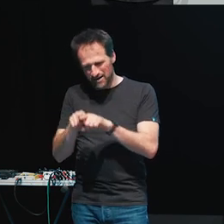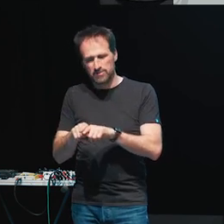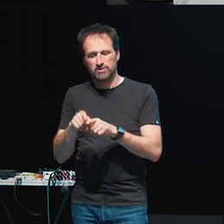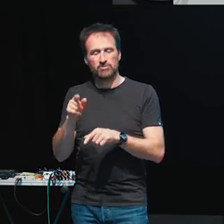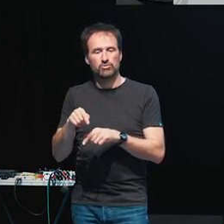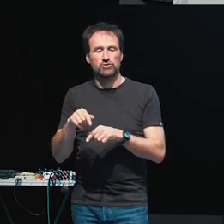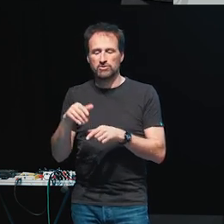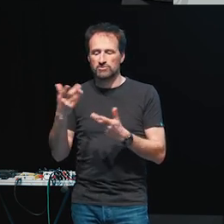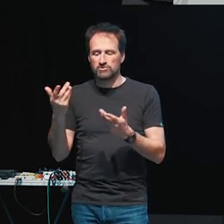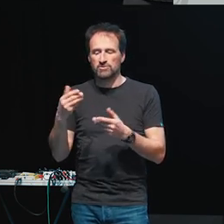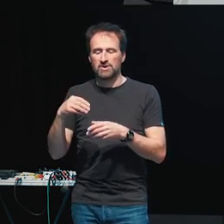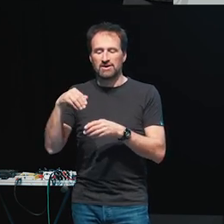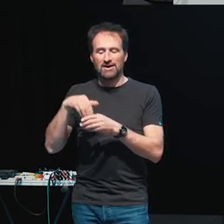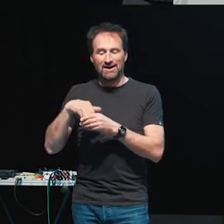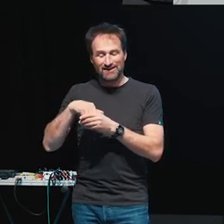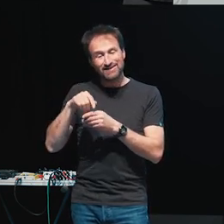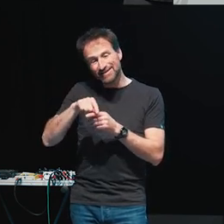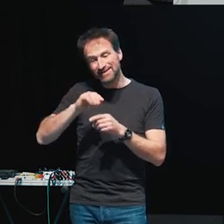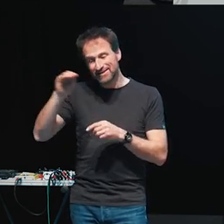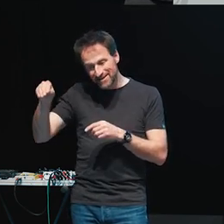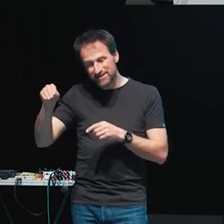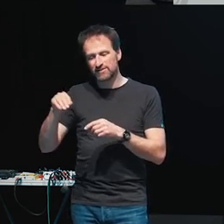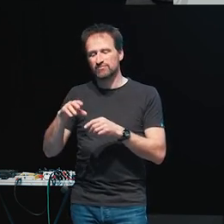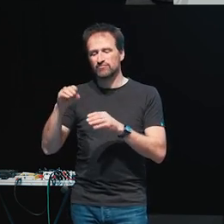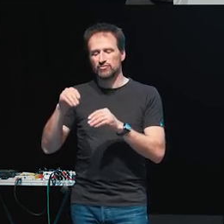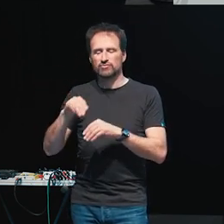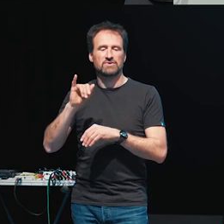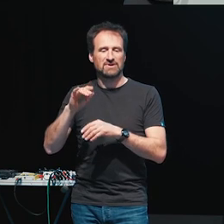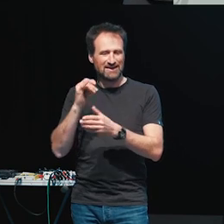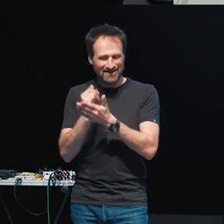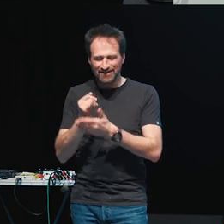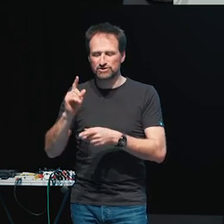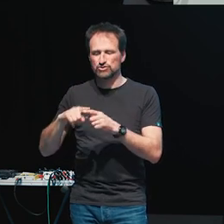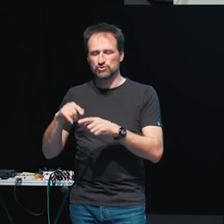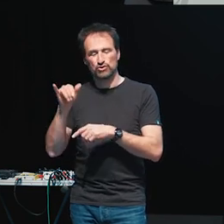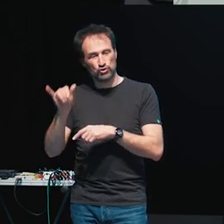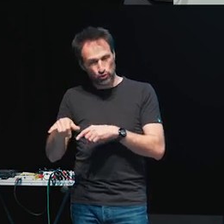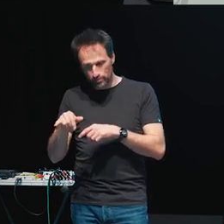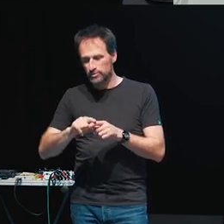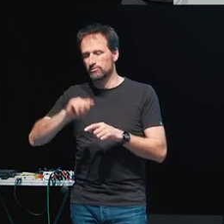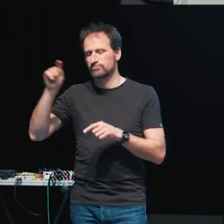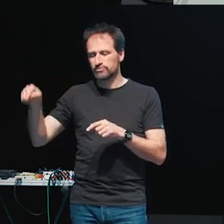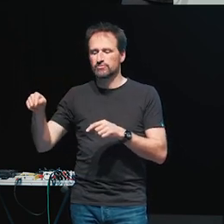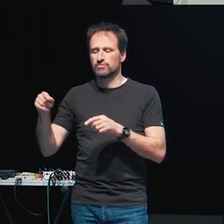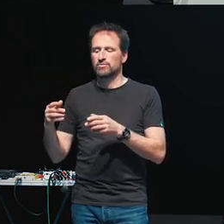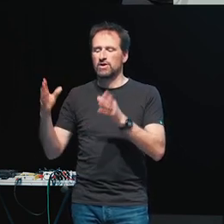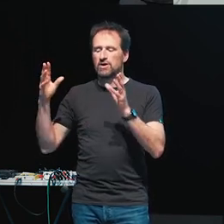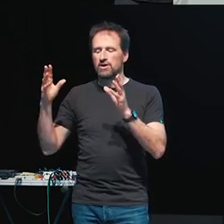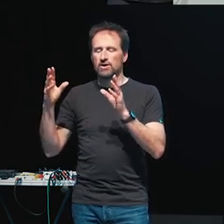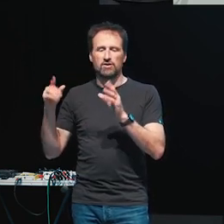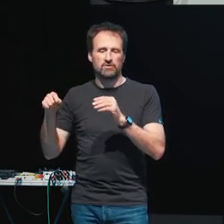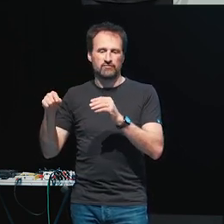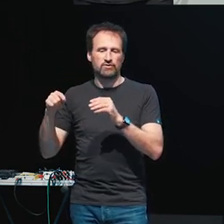will be just combination of reducers, since we are using Redux. And leaf nodes will be where your